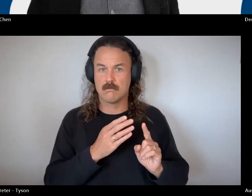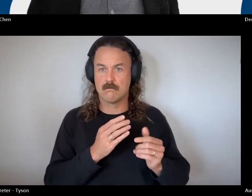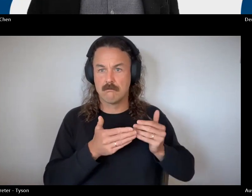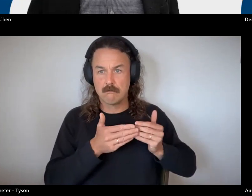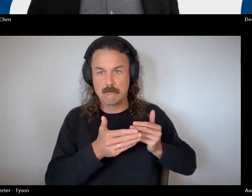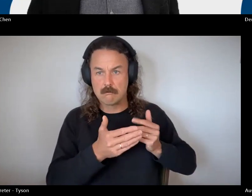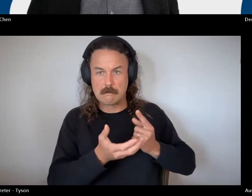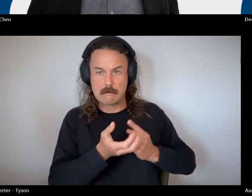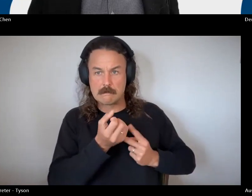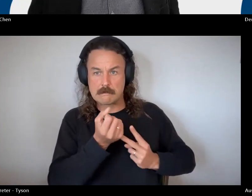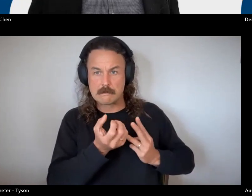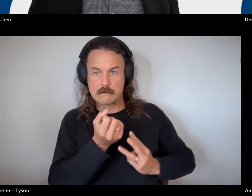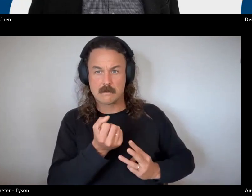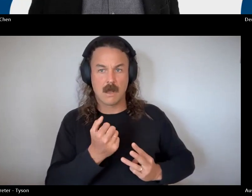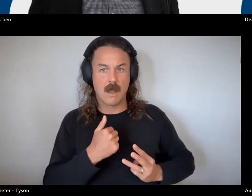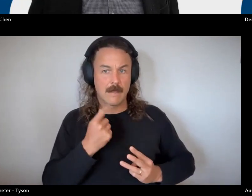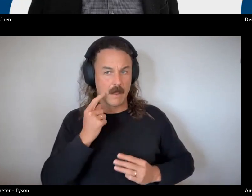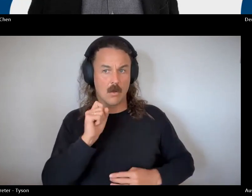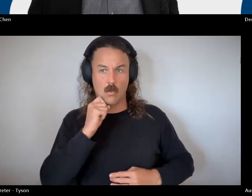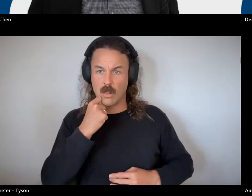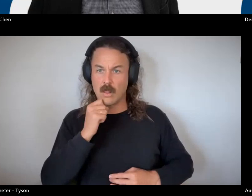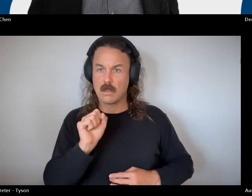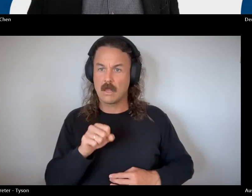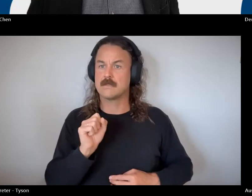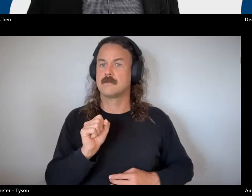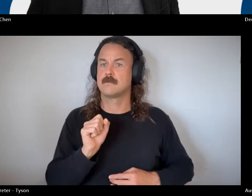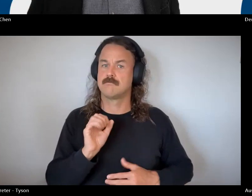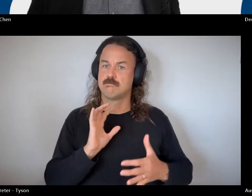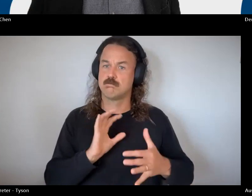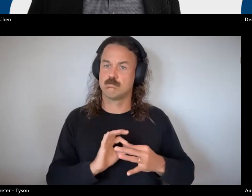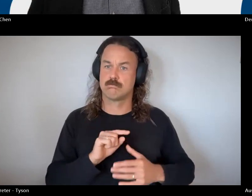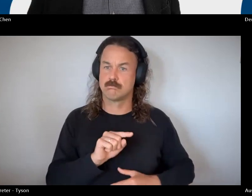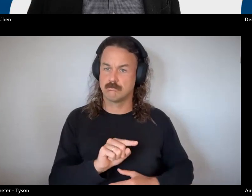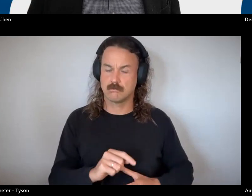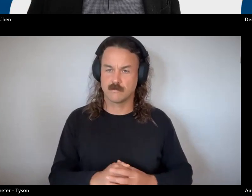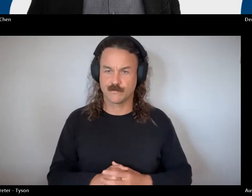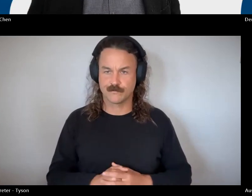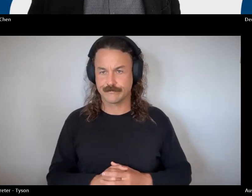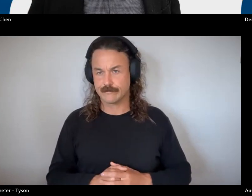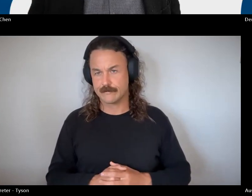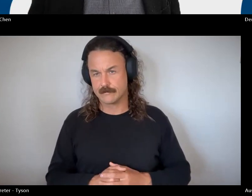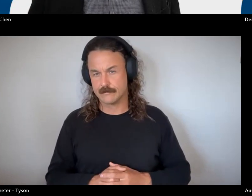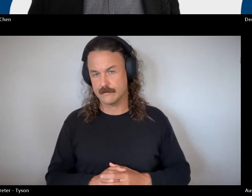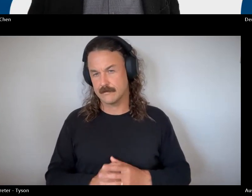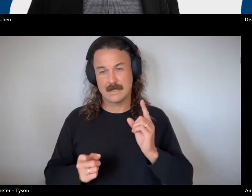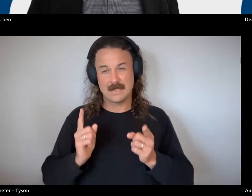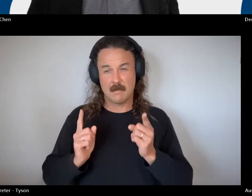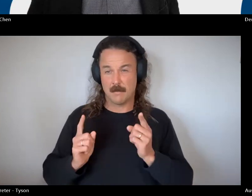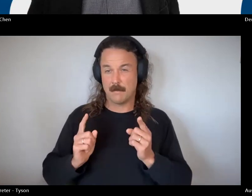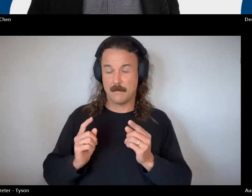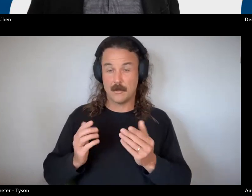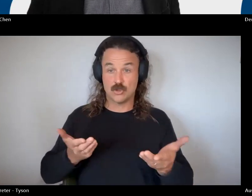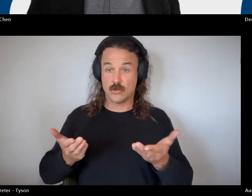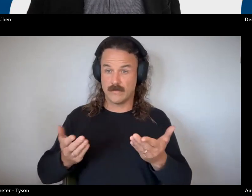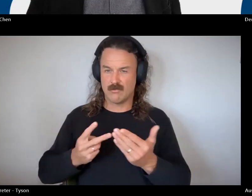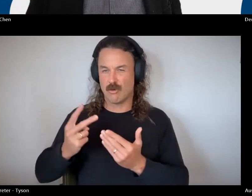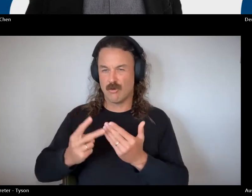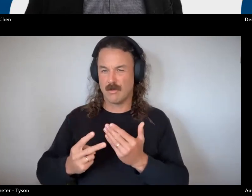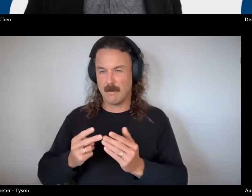Clearly, it won't cover everything. There may be some particular programs where the outcome is very specific and